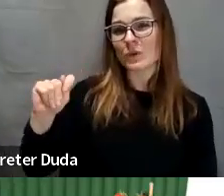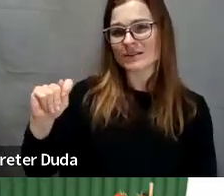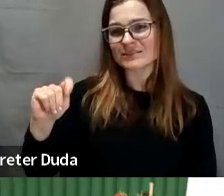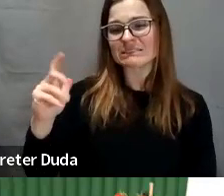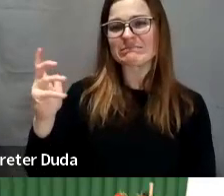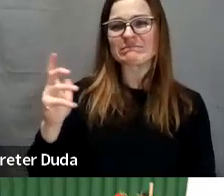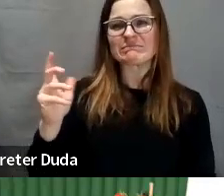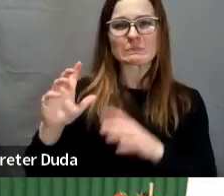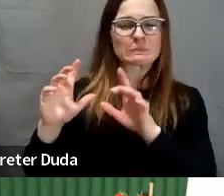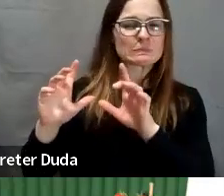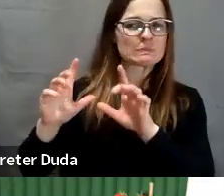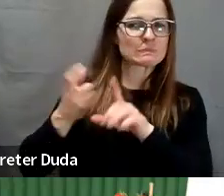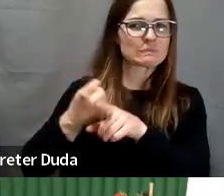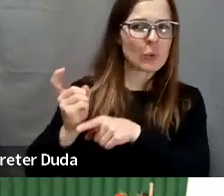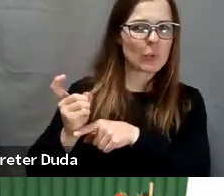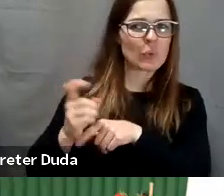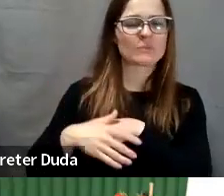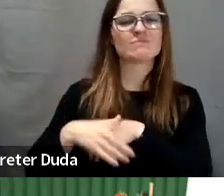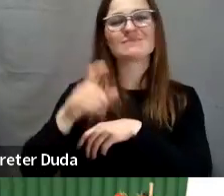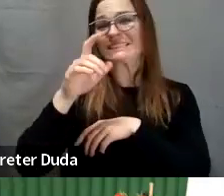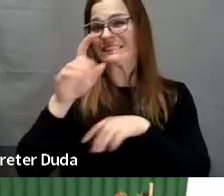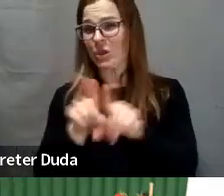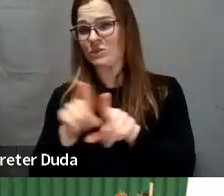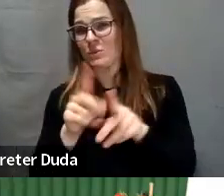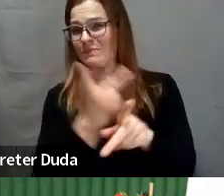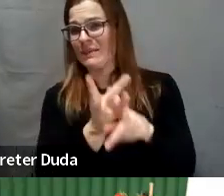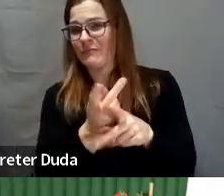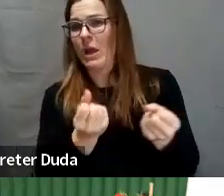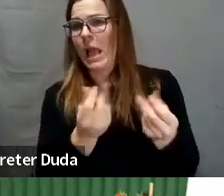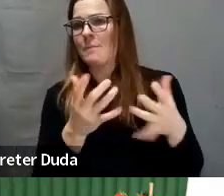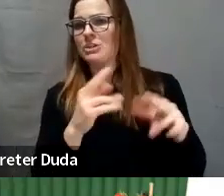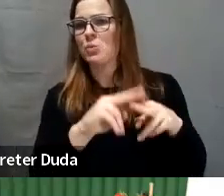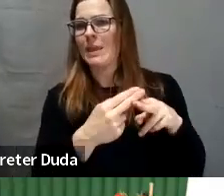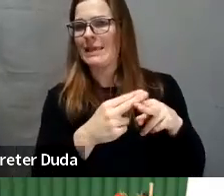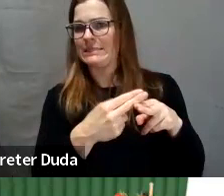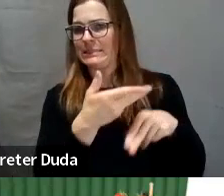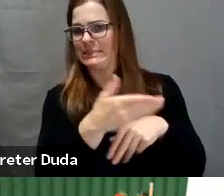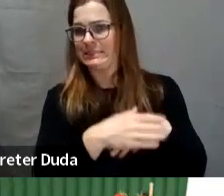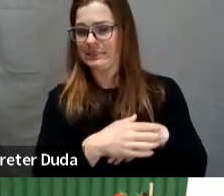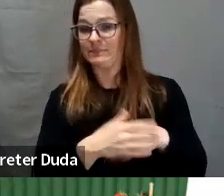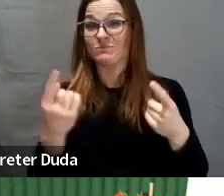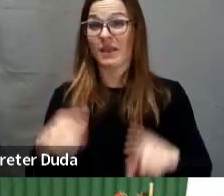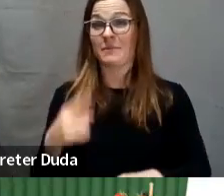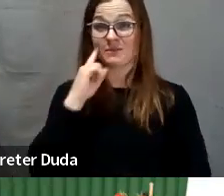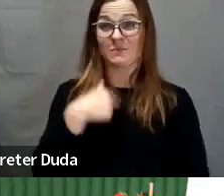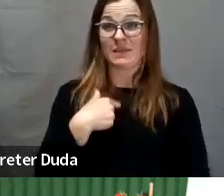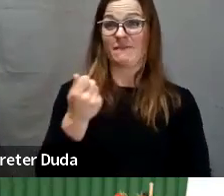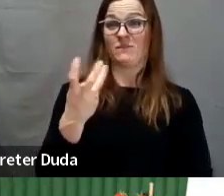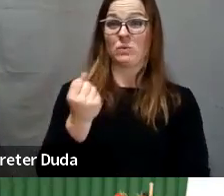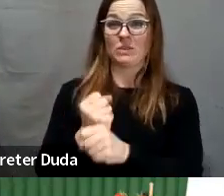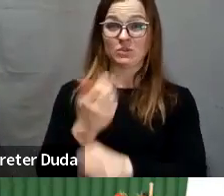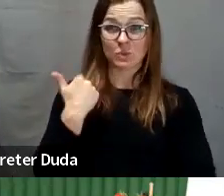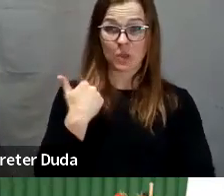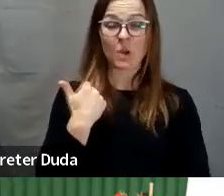to watch how much weight you put in these. I had one a couple summers ago that was just like this,